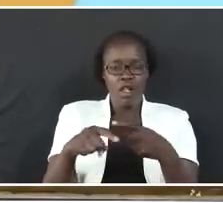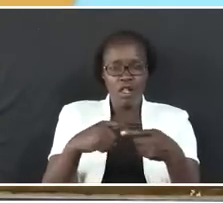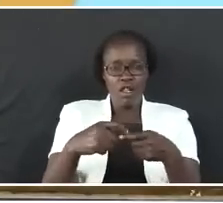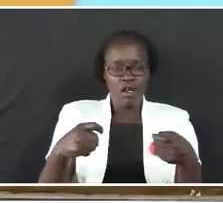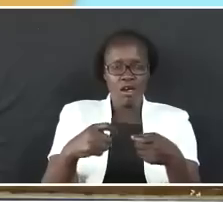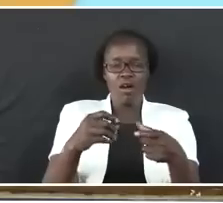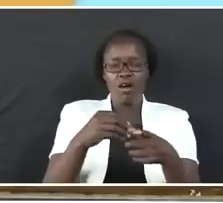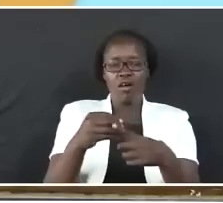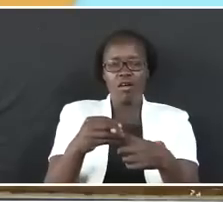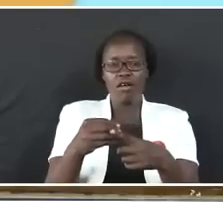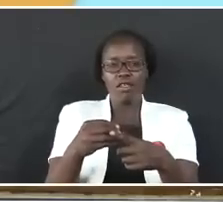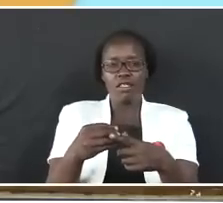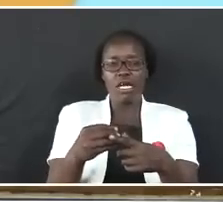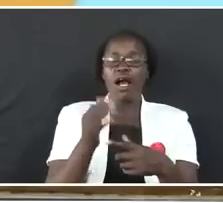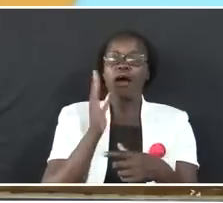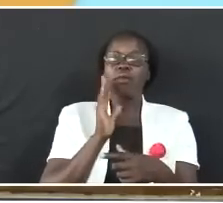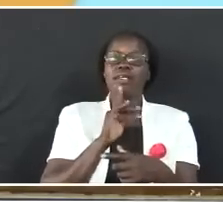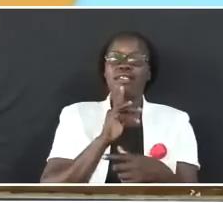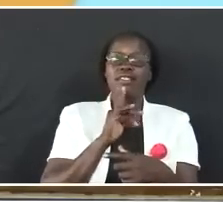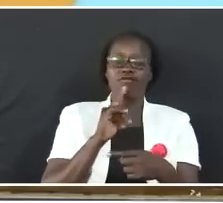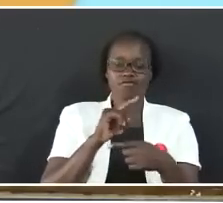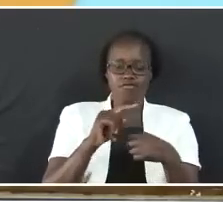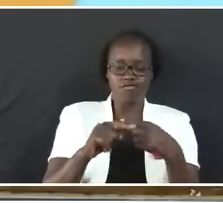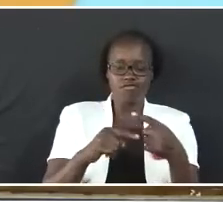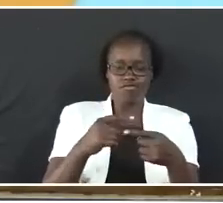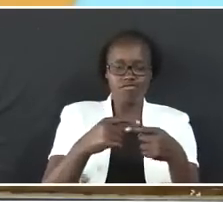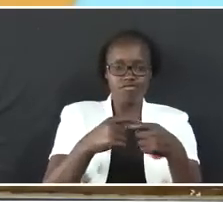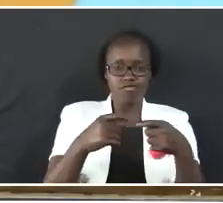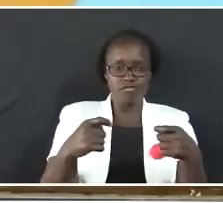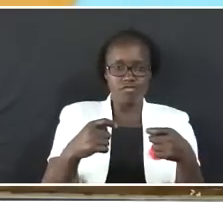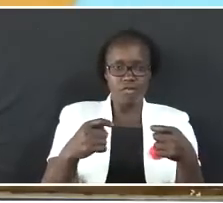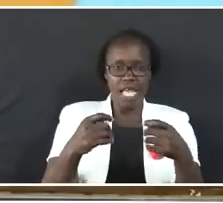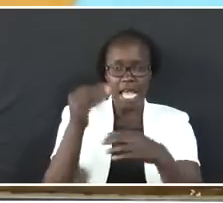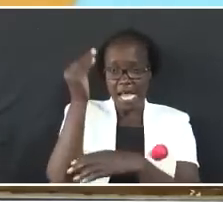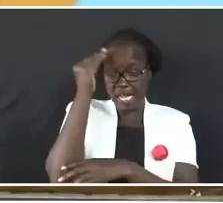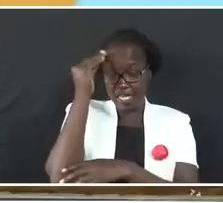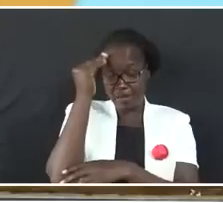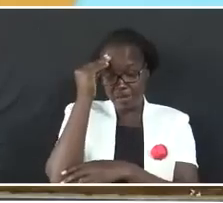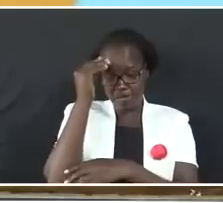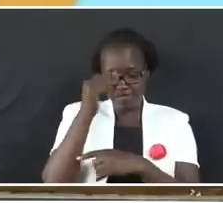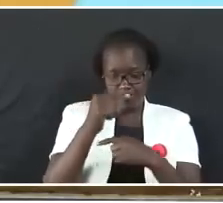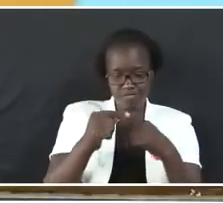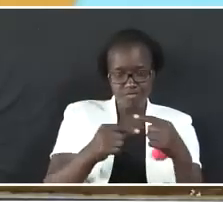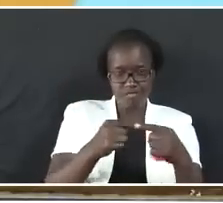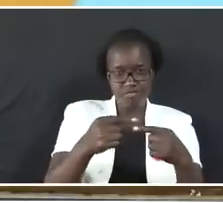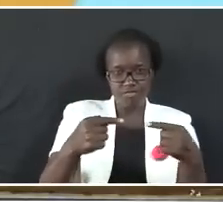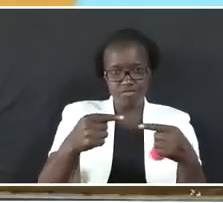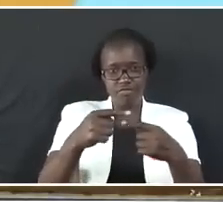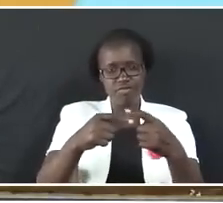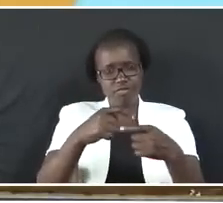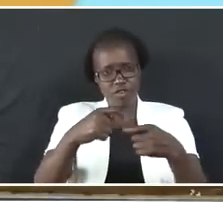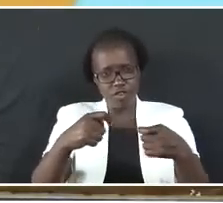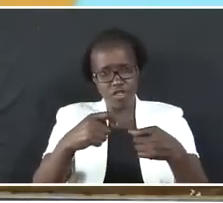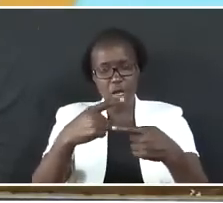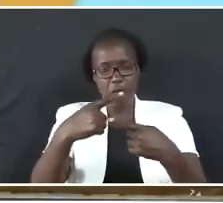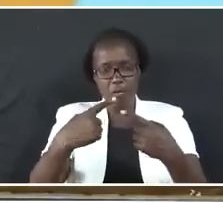Could be a parenting knot. An academic knot. What we are